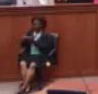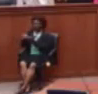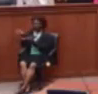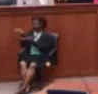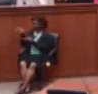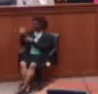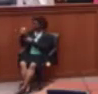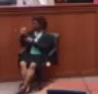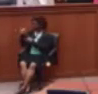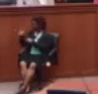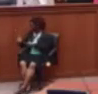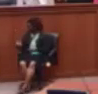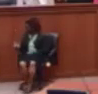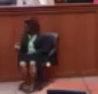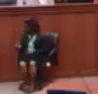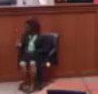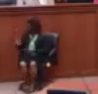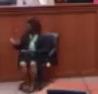And finally,